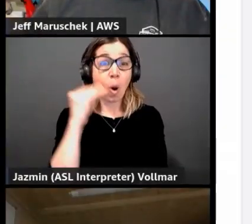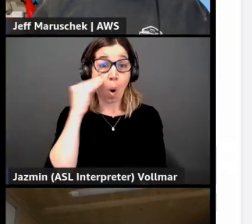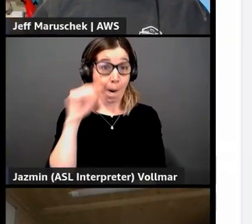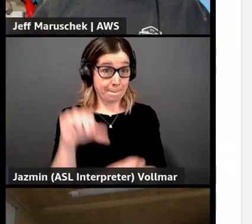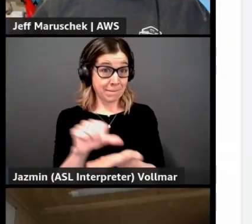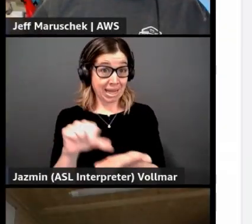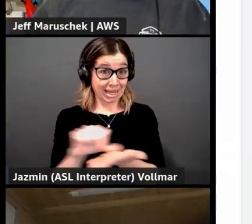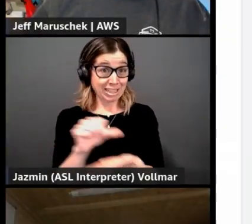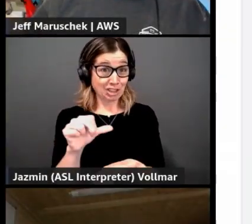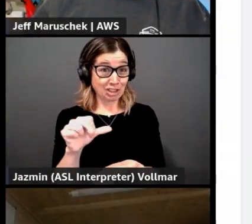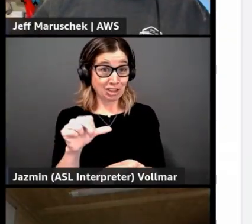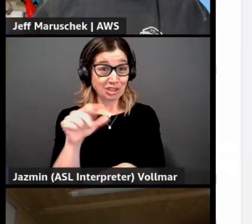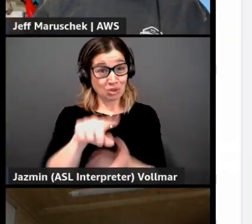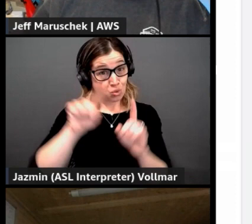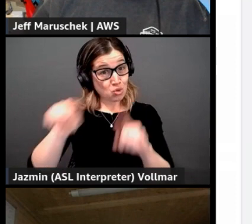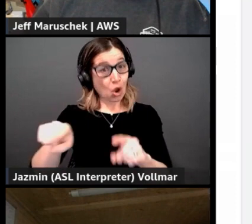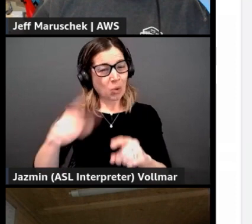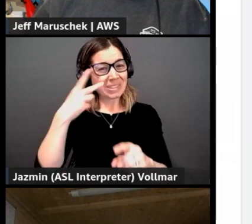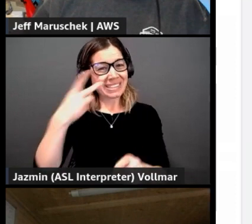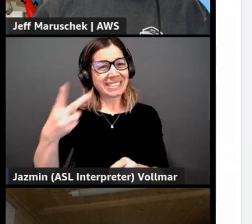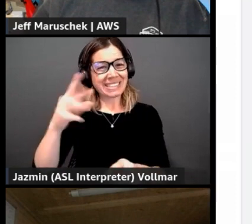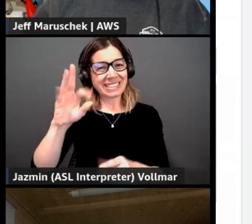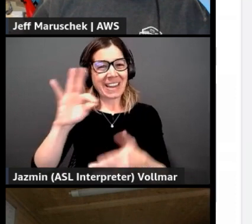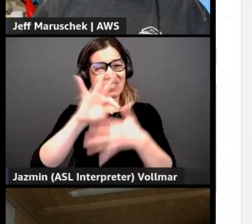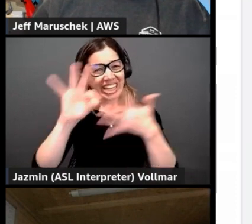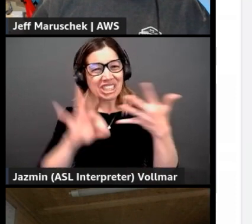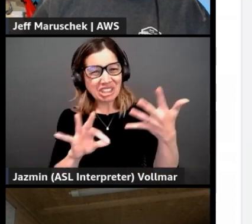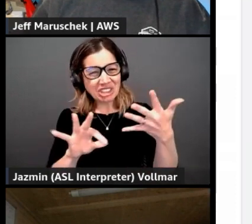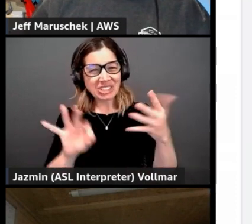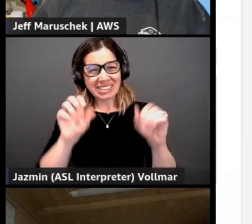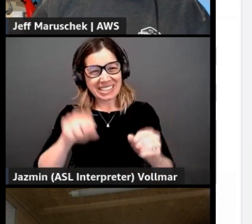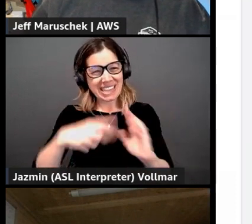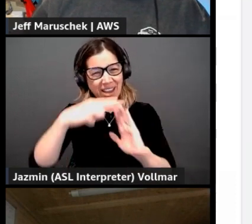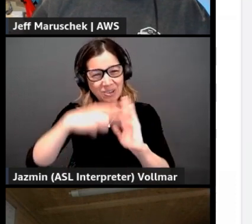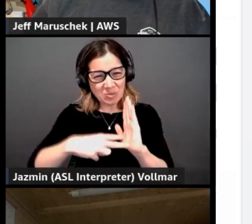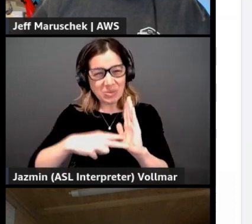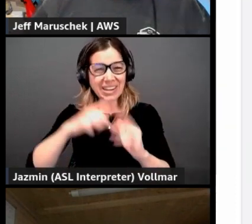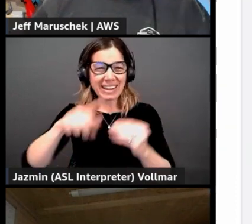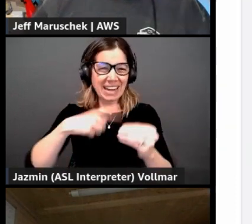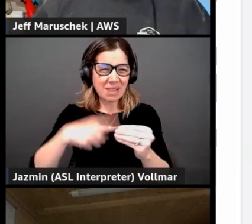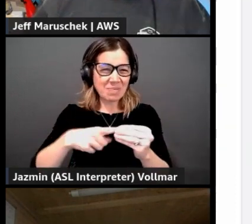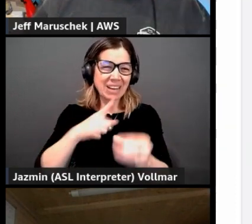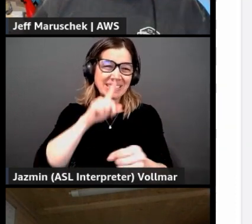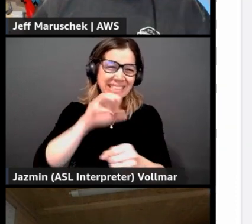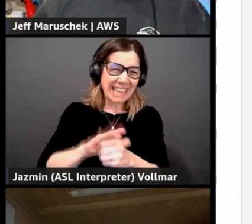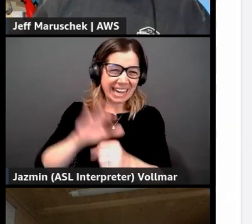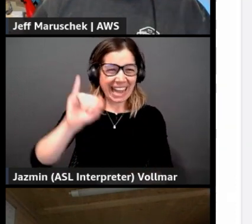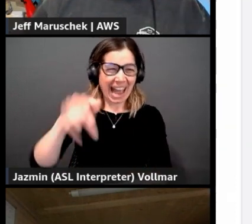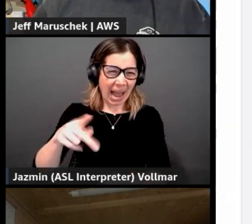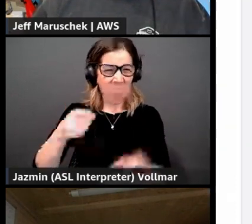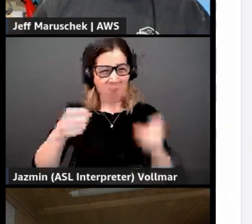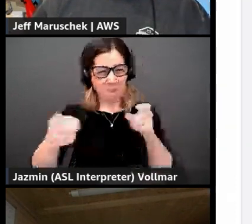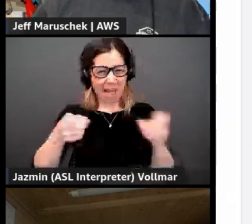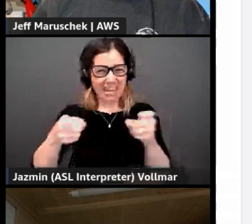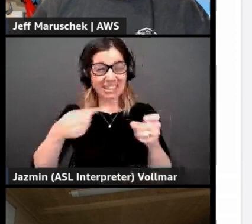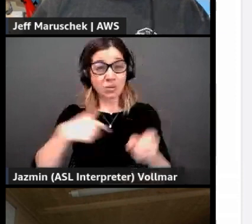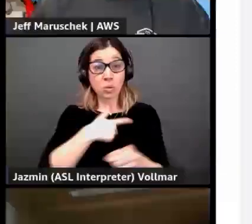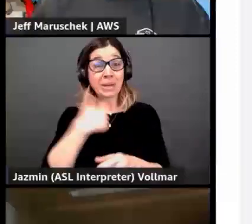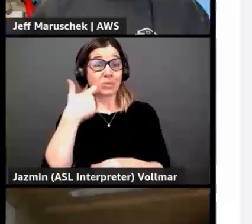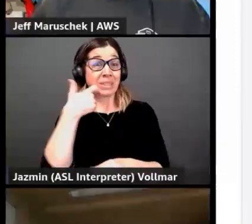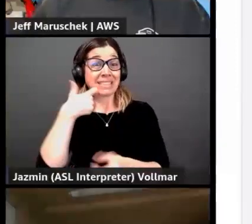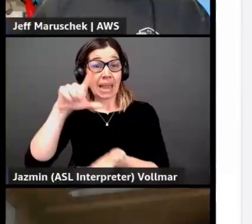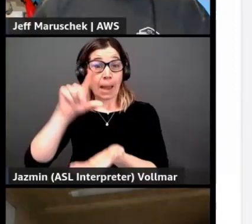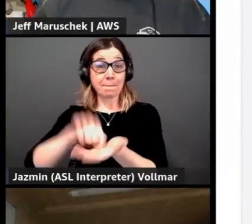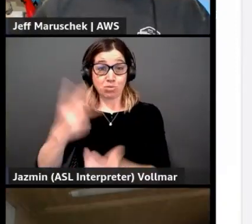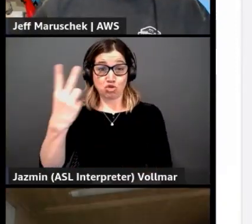go there, you'll see features and you can read all about managed our dedicated IPs managed. We've recently published 2 blogs